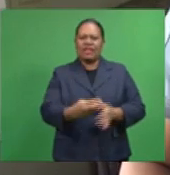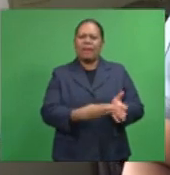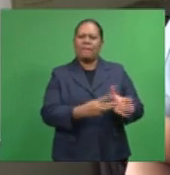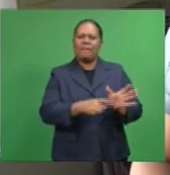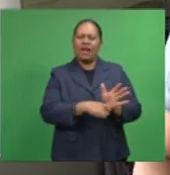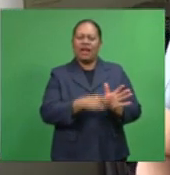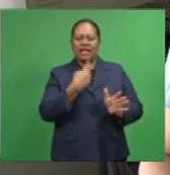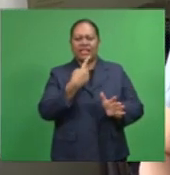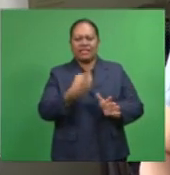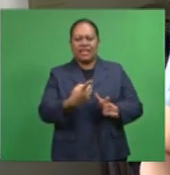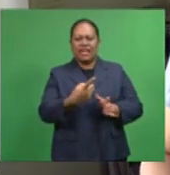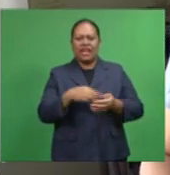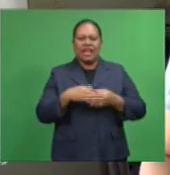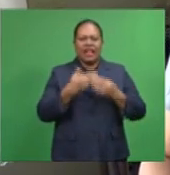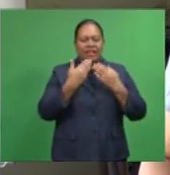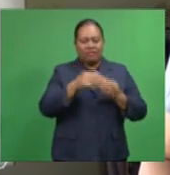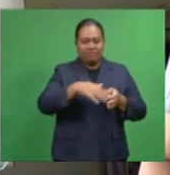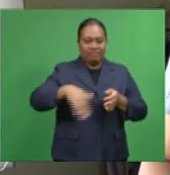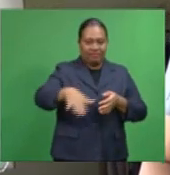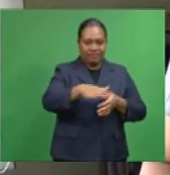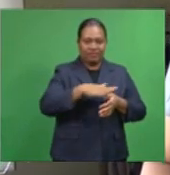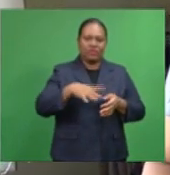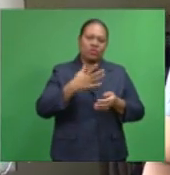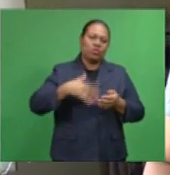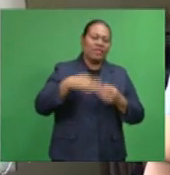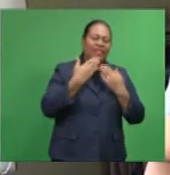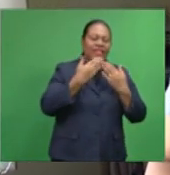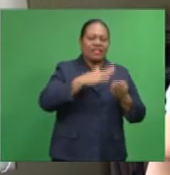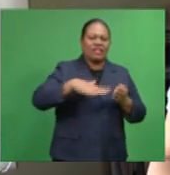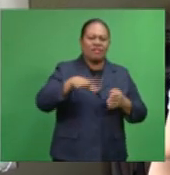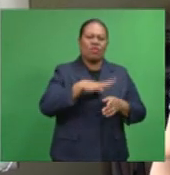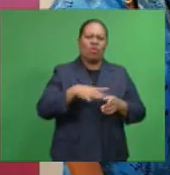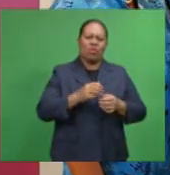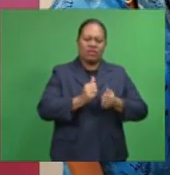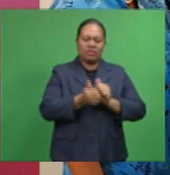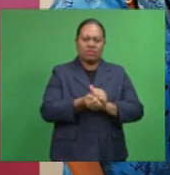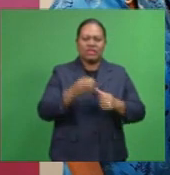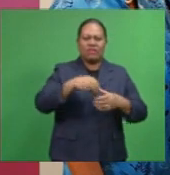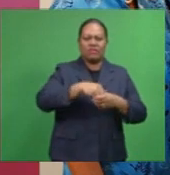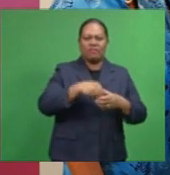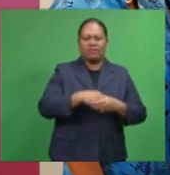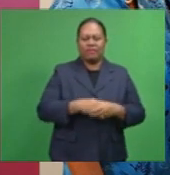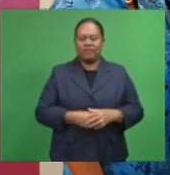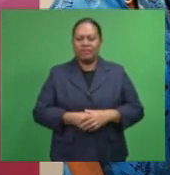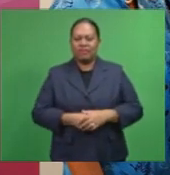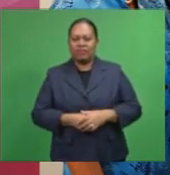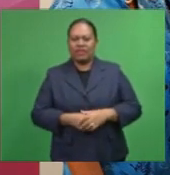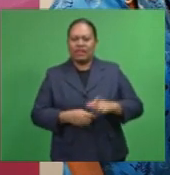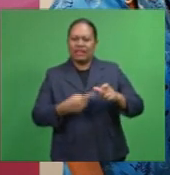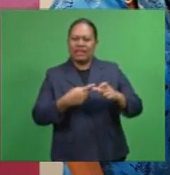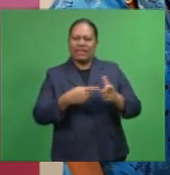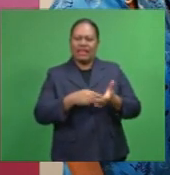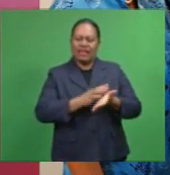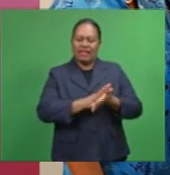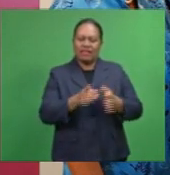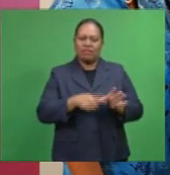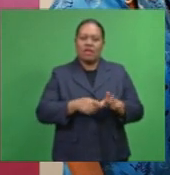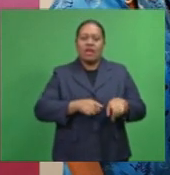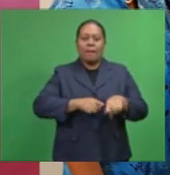for her contribution not only to rugby but other sporting fraternities. Kathy has made a huge